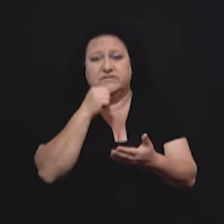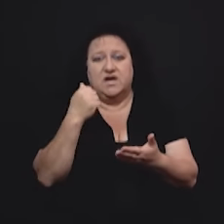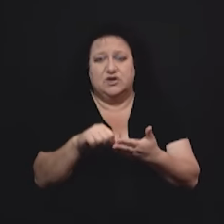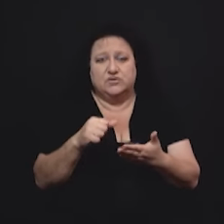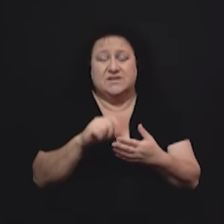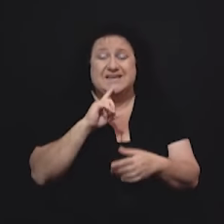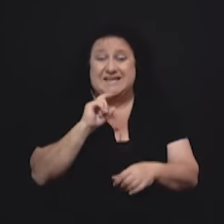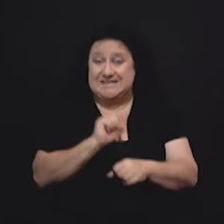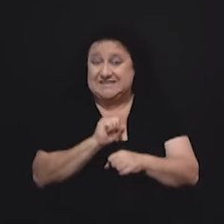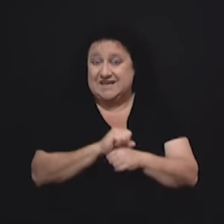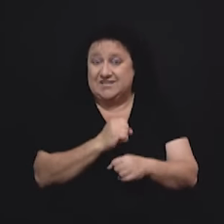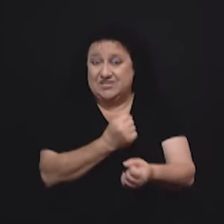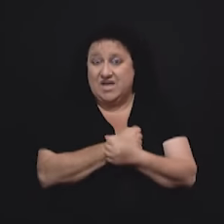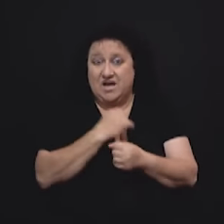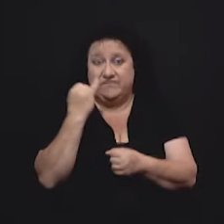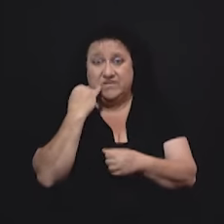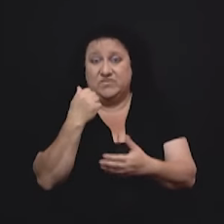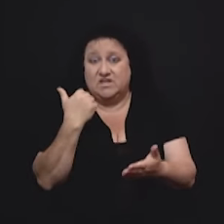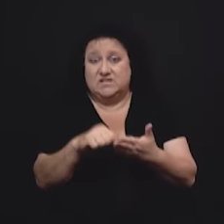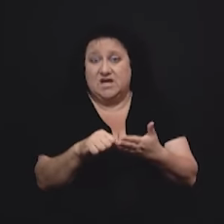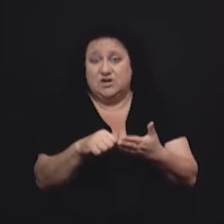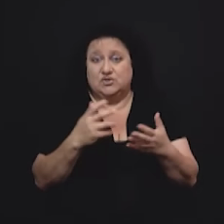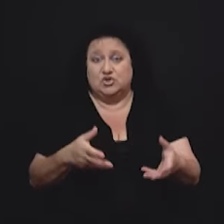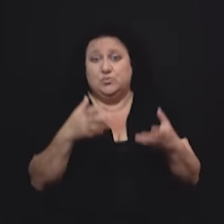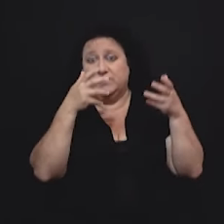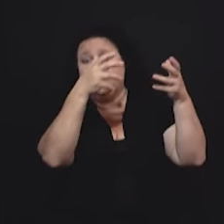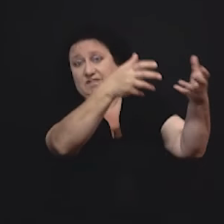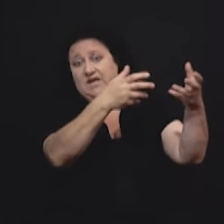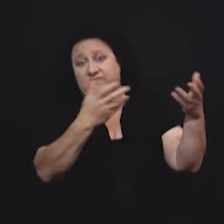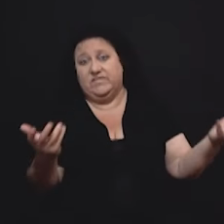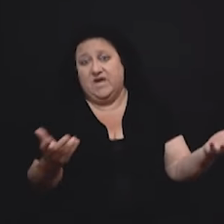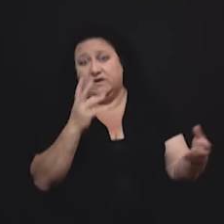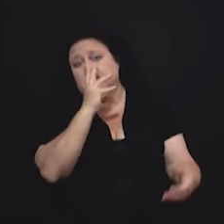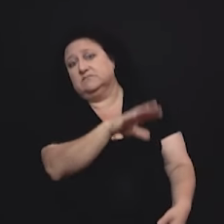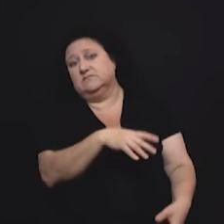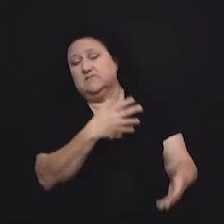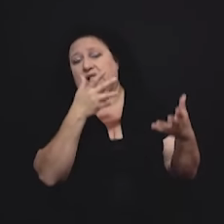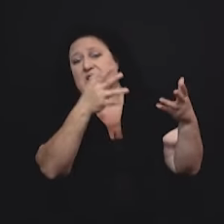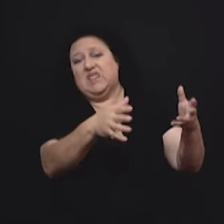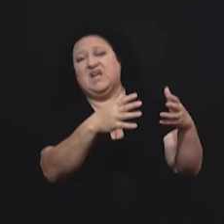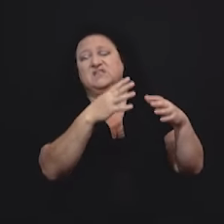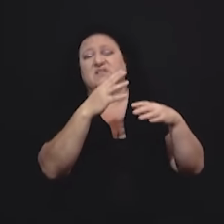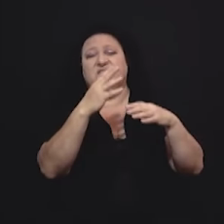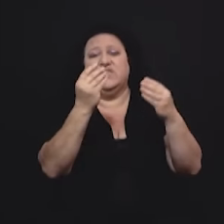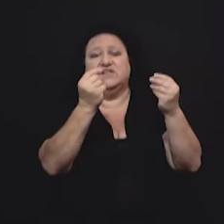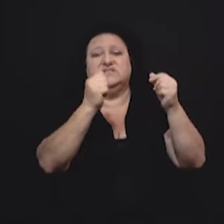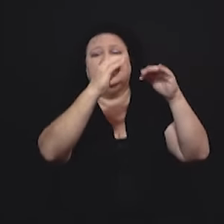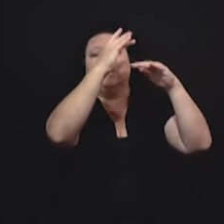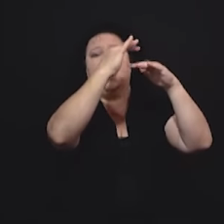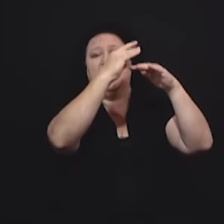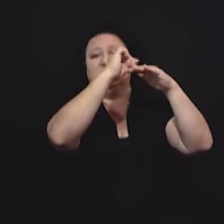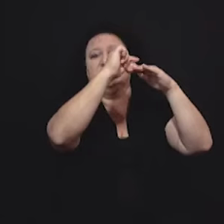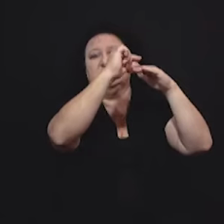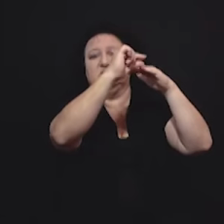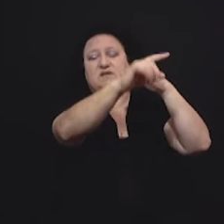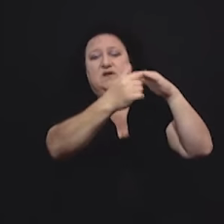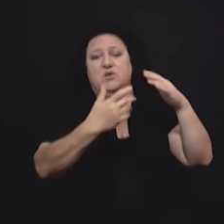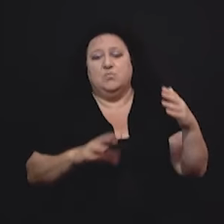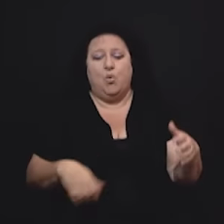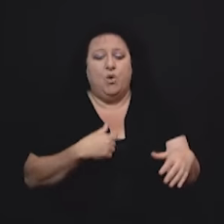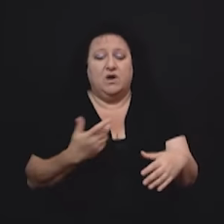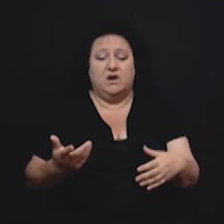love if you leave it on the shelf and let it get dusty? Are those love letters, is it really love if you let those love letters sit on your coffee table